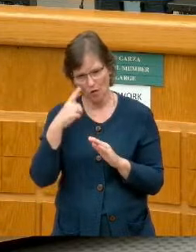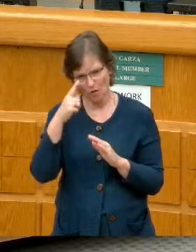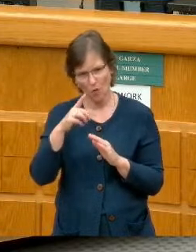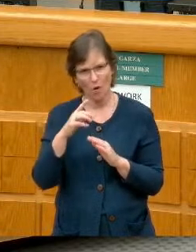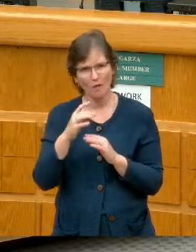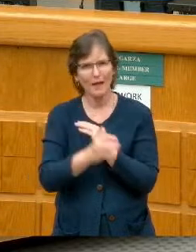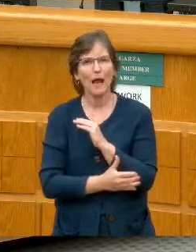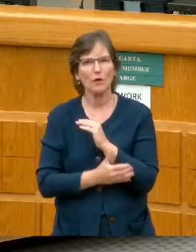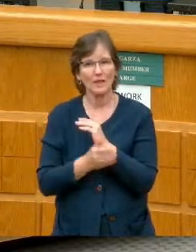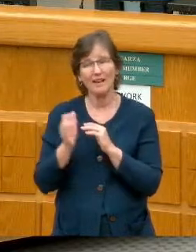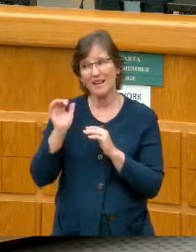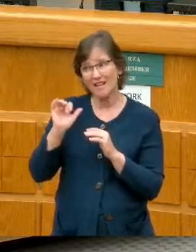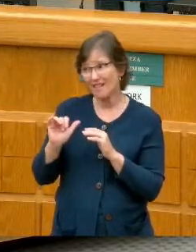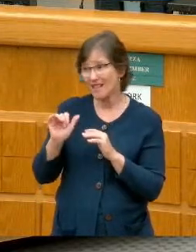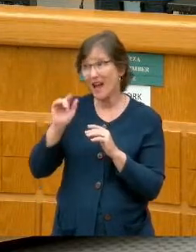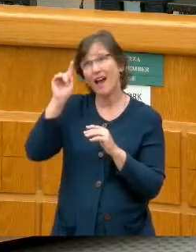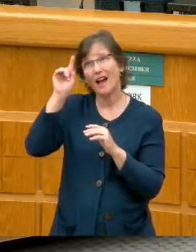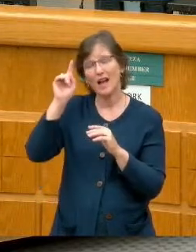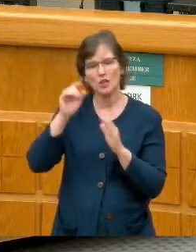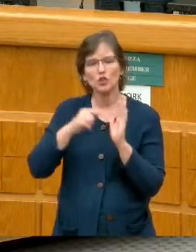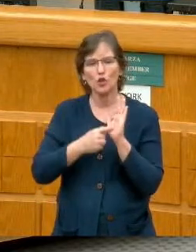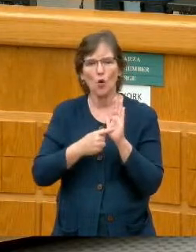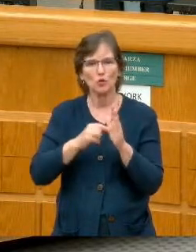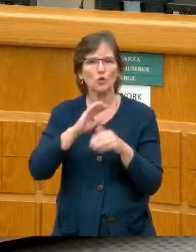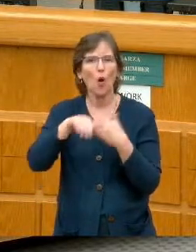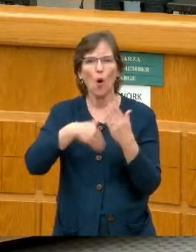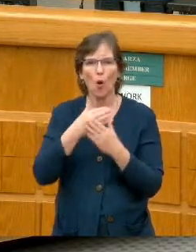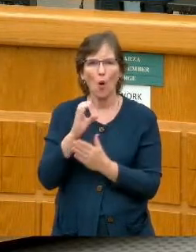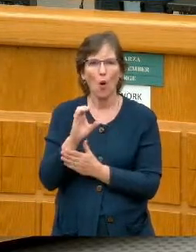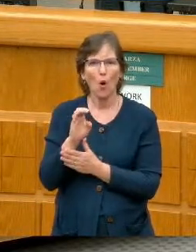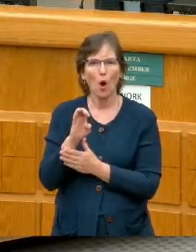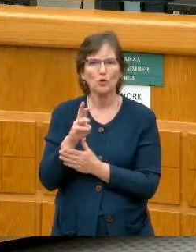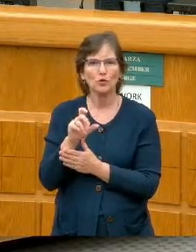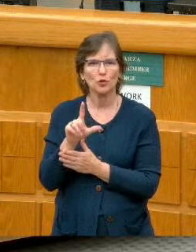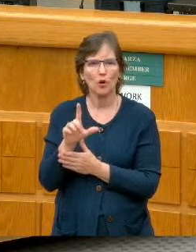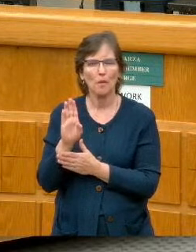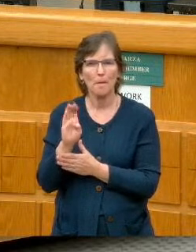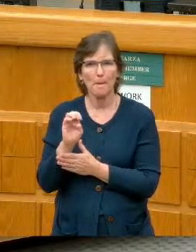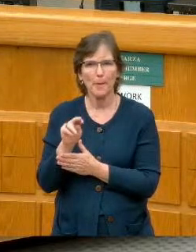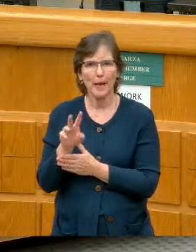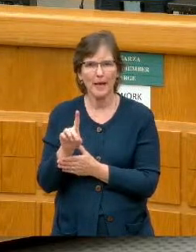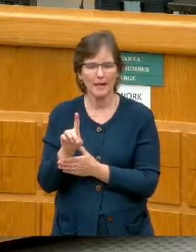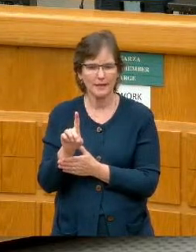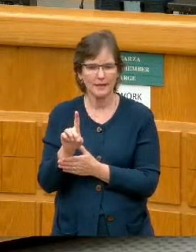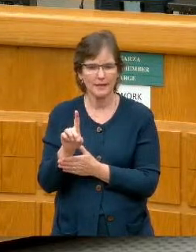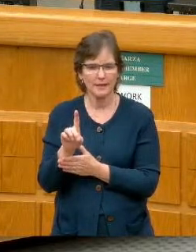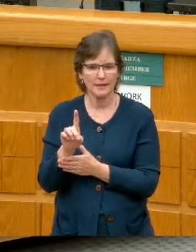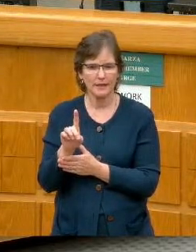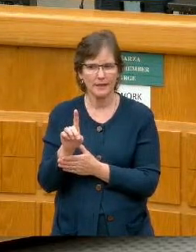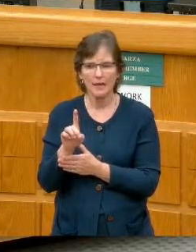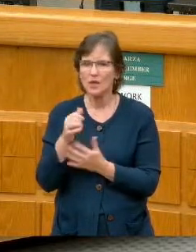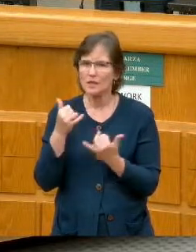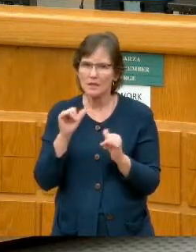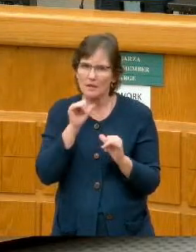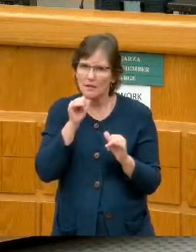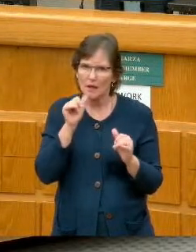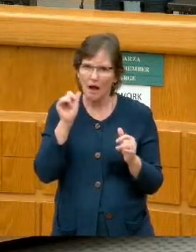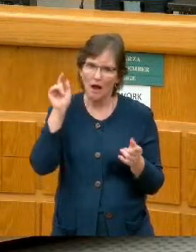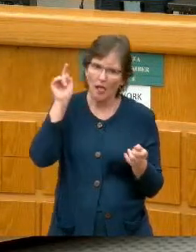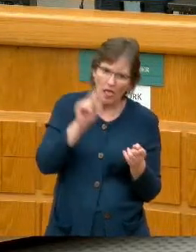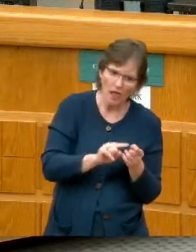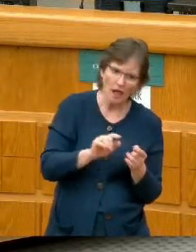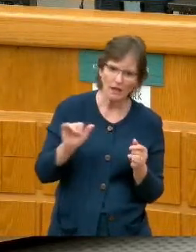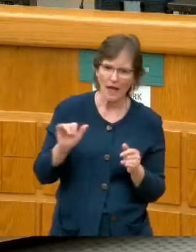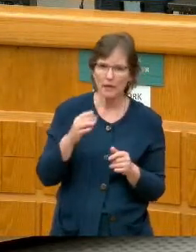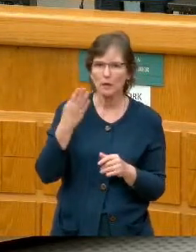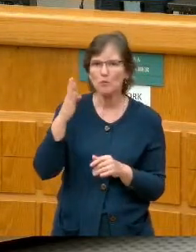whole coastal bend. When you look up here, you can see that we're not back down yet to the place where this blue dashed line is, where